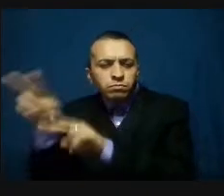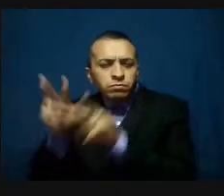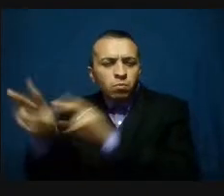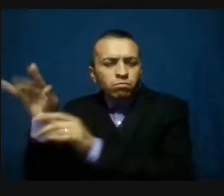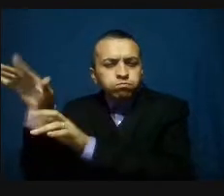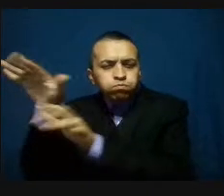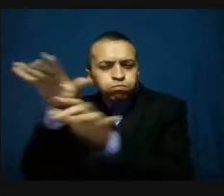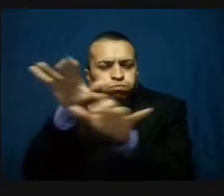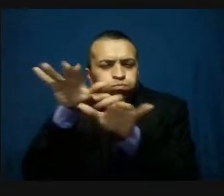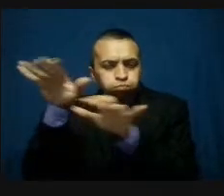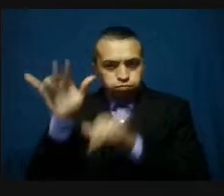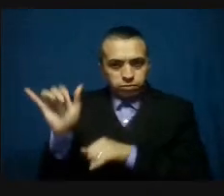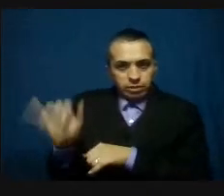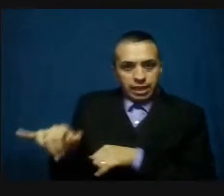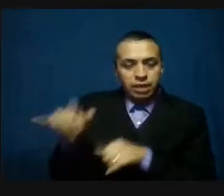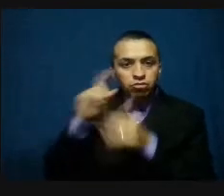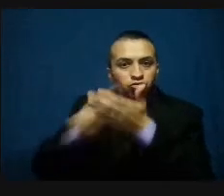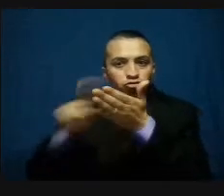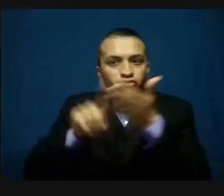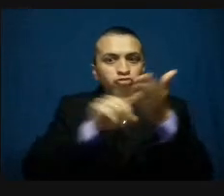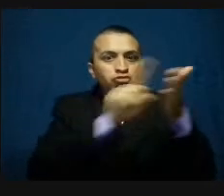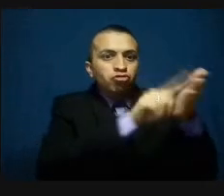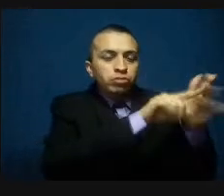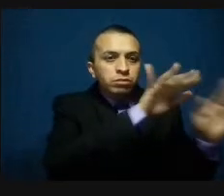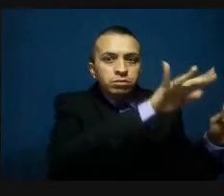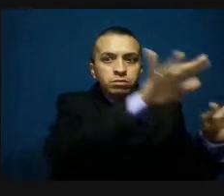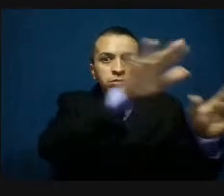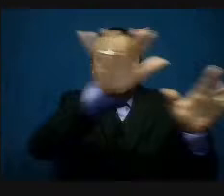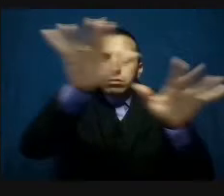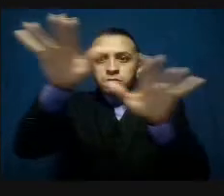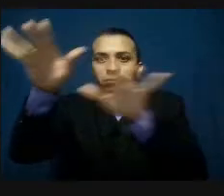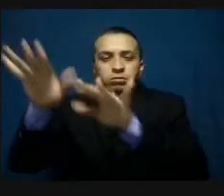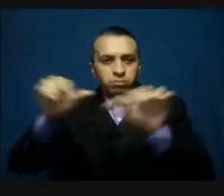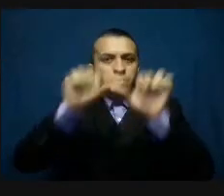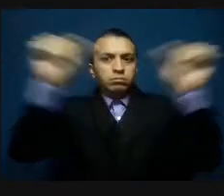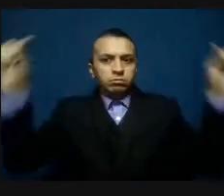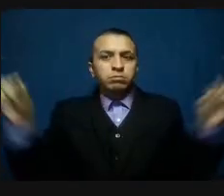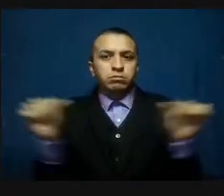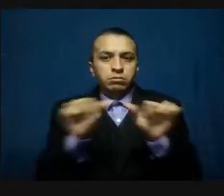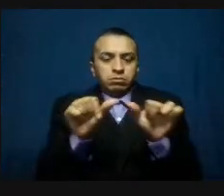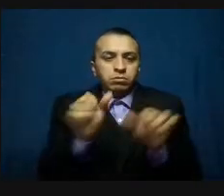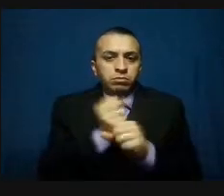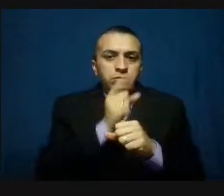Yosemite Valley to El Portal, Mariposa, Ponderosa Basin, Oakhurst,